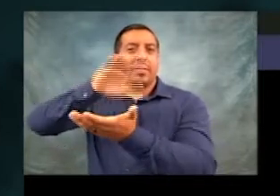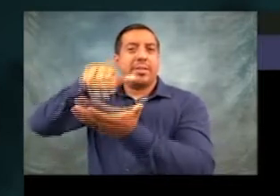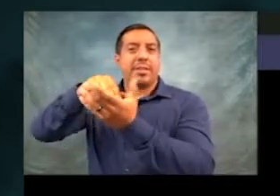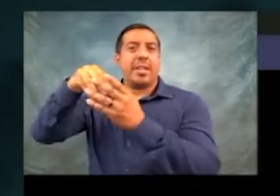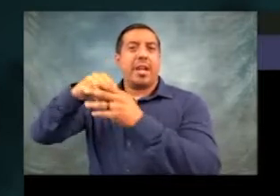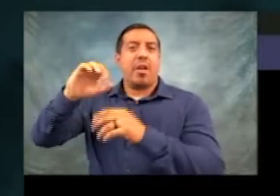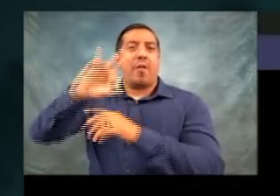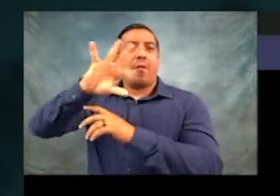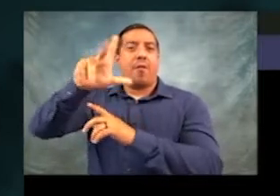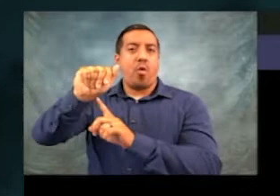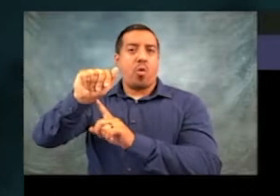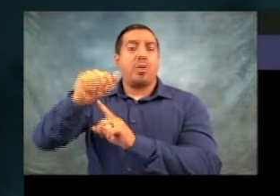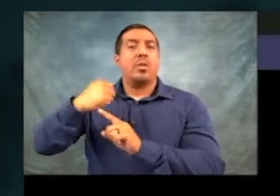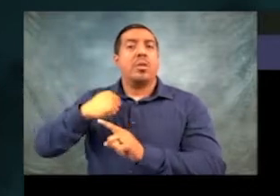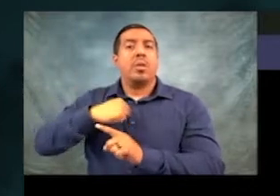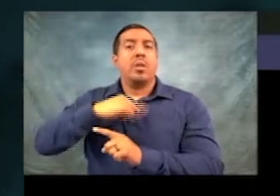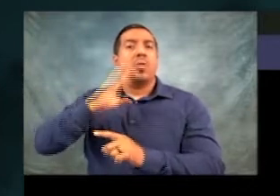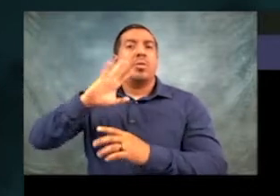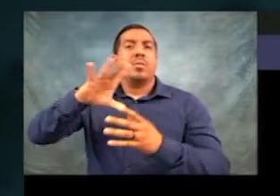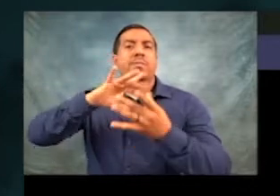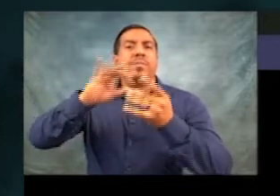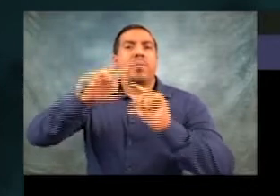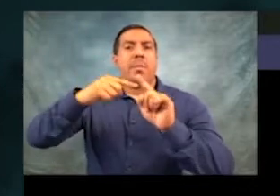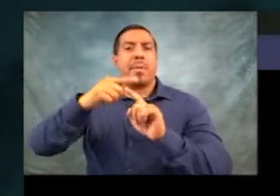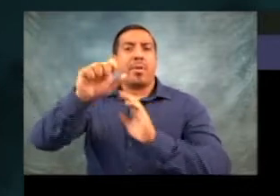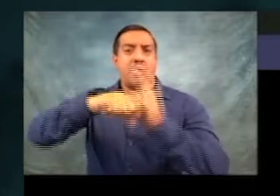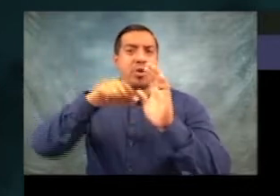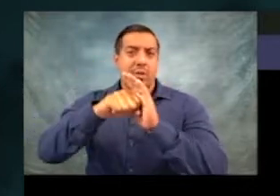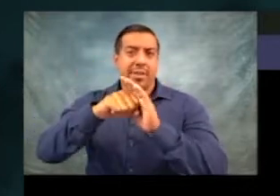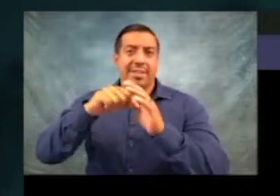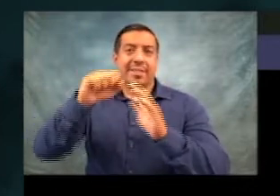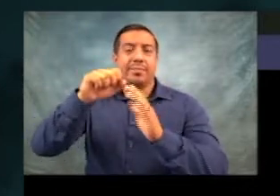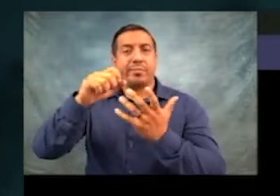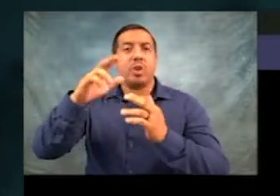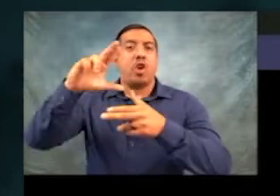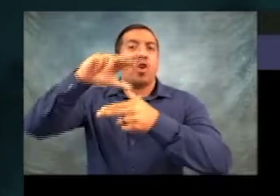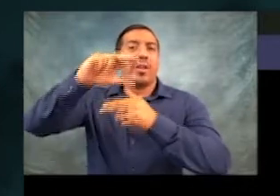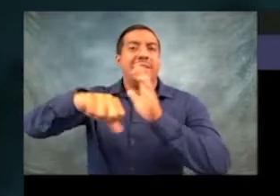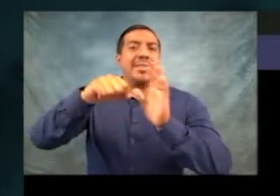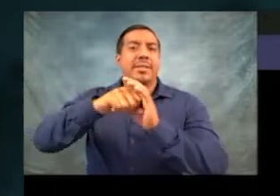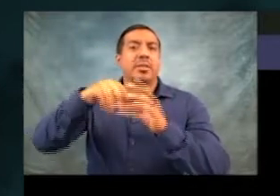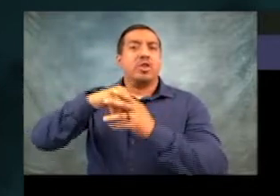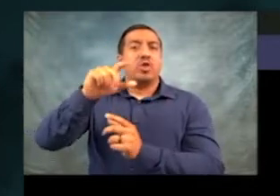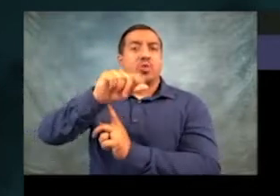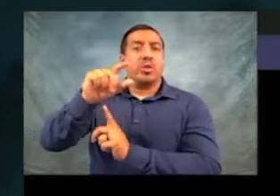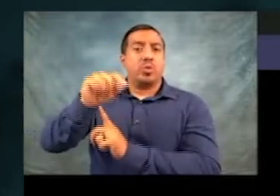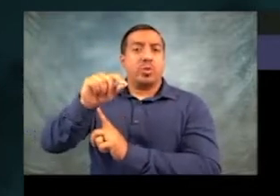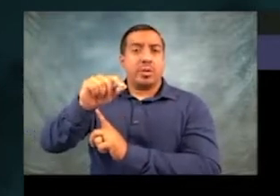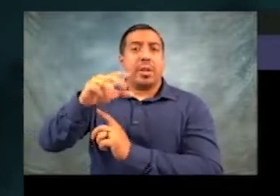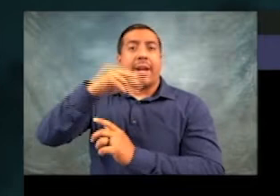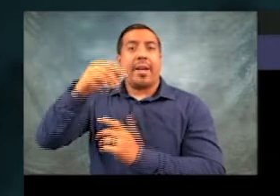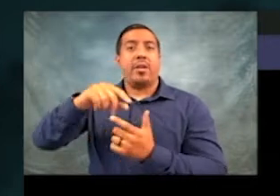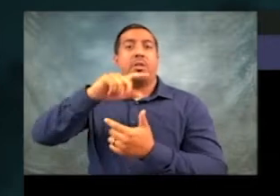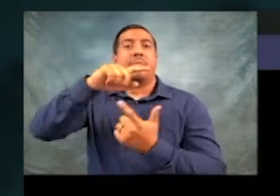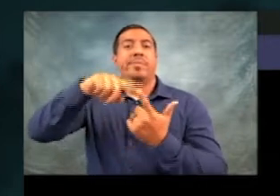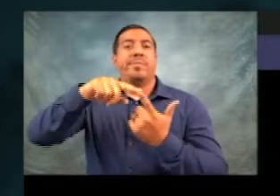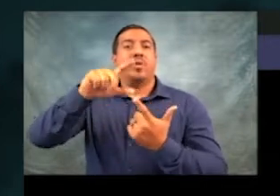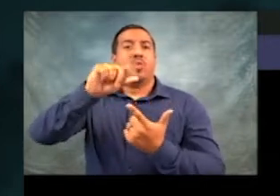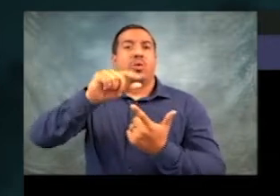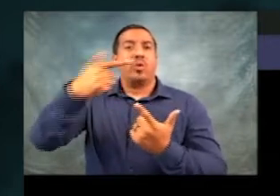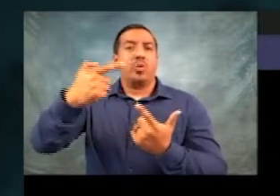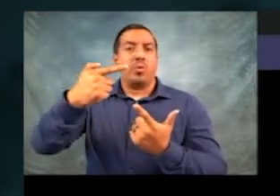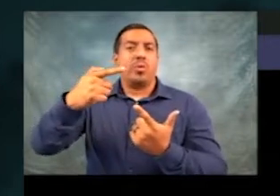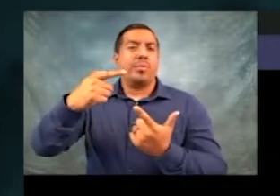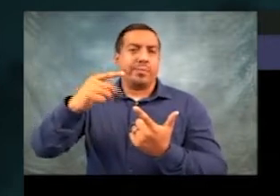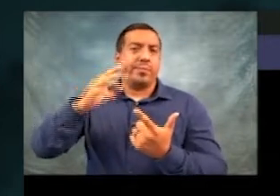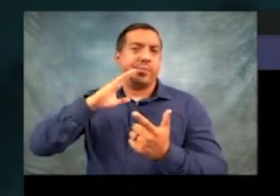review of the Unsurvivable hurricane season of 2020 and what's ahead for this season,